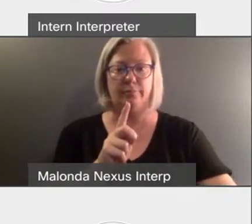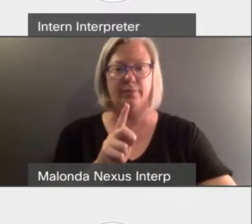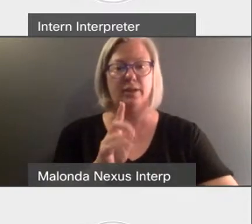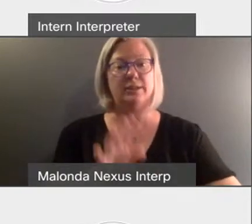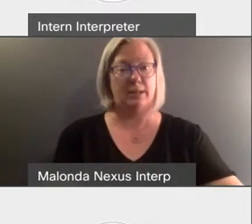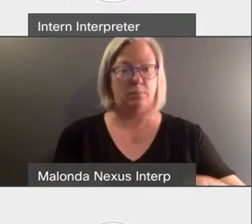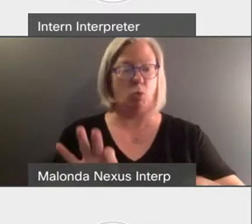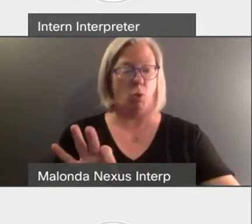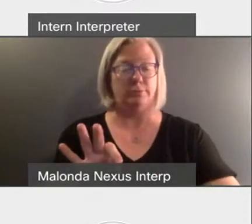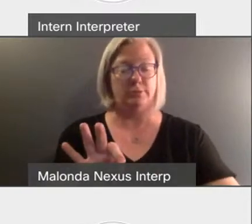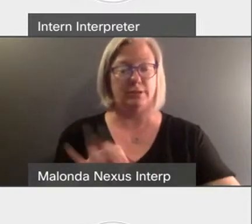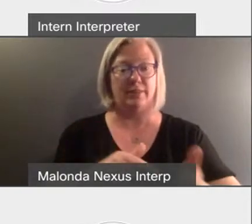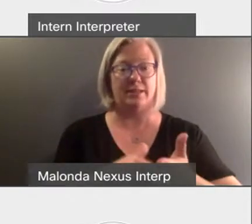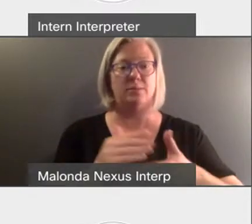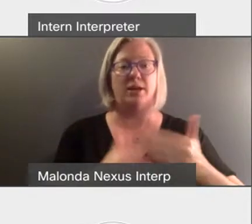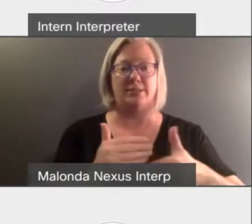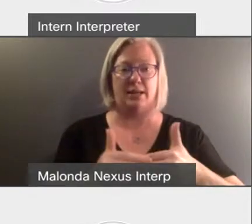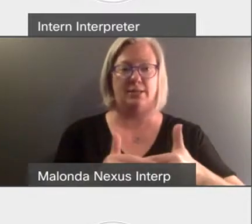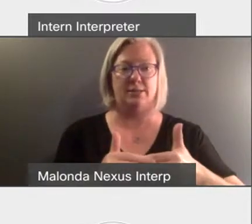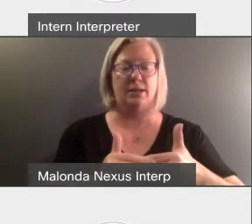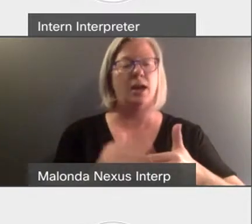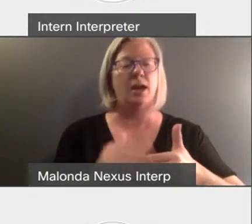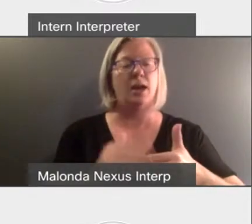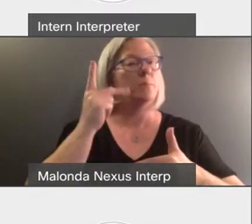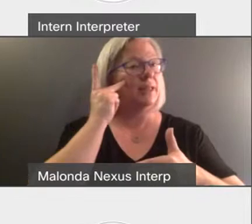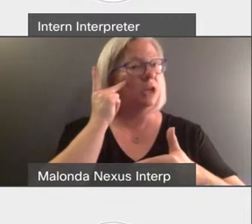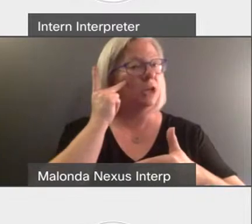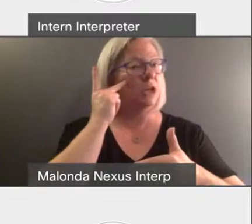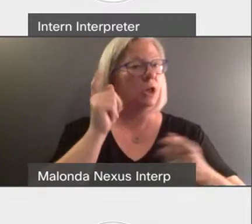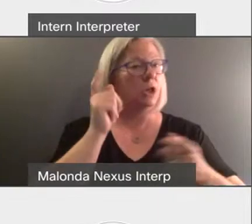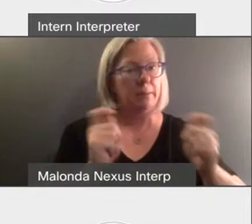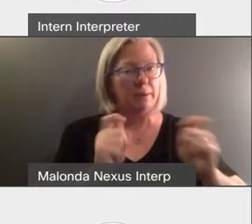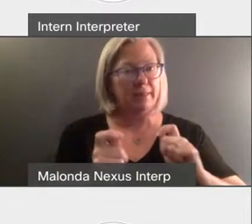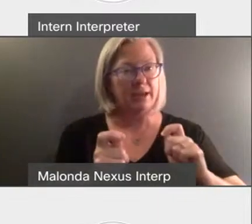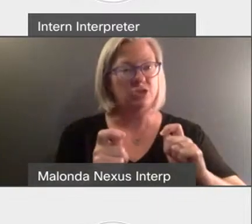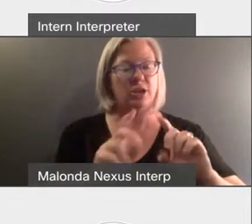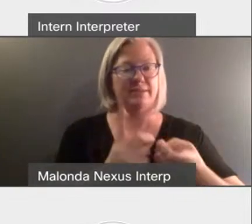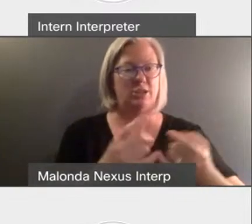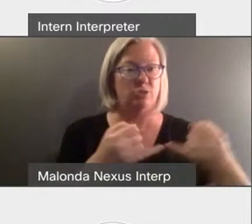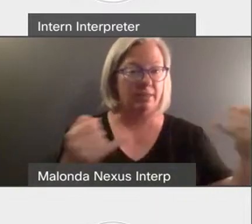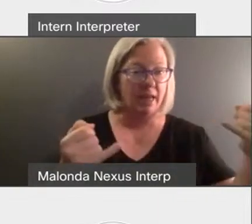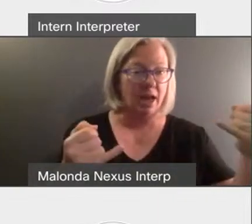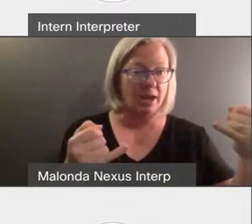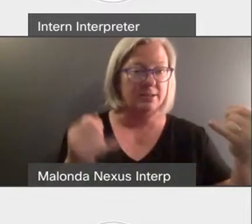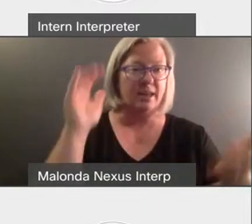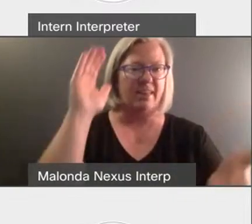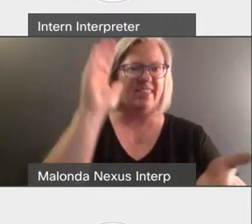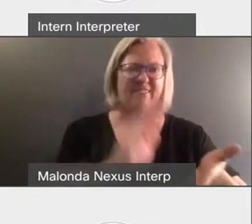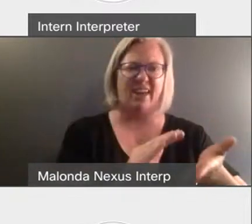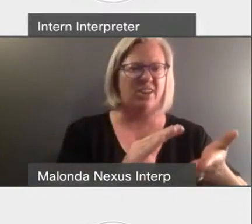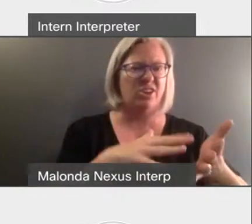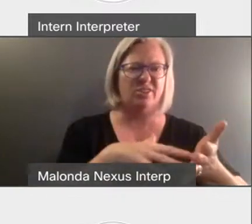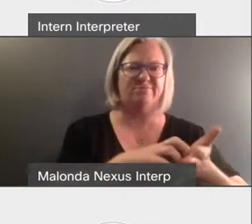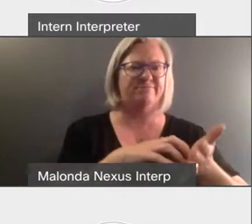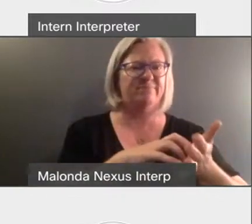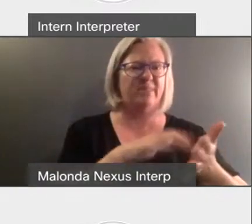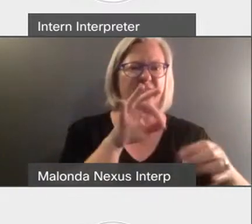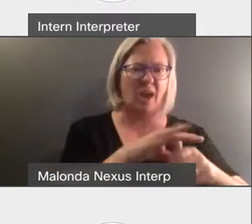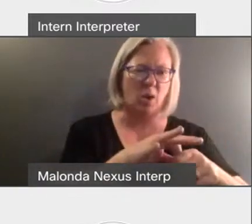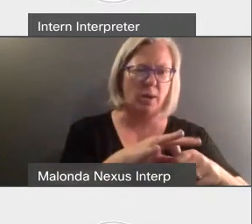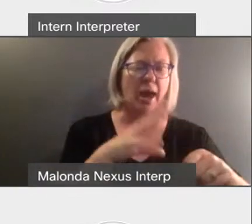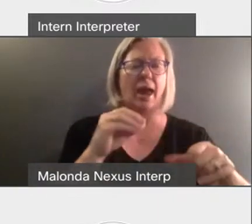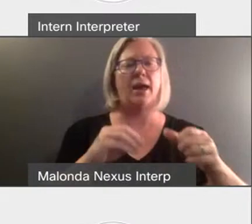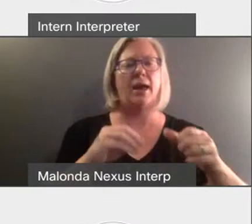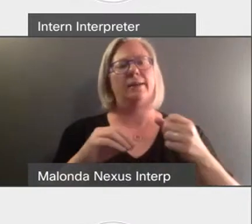important to this process. Political manipulation of district lines devalues votes, undermines the democratic